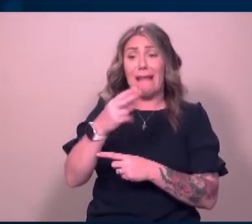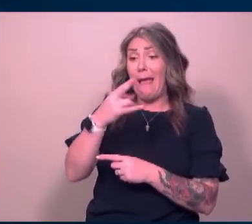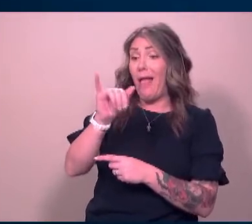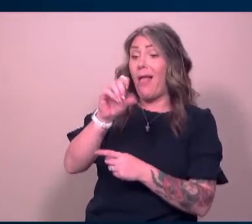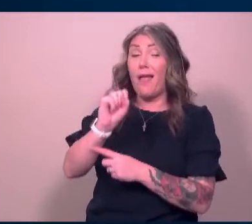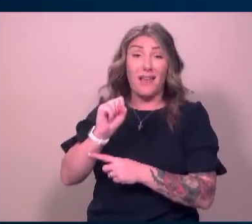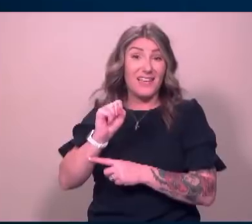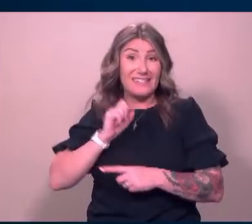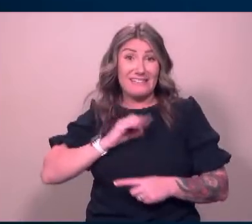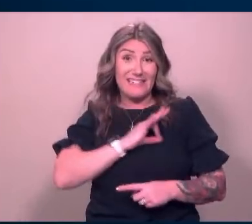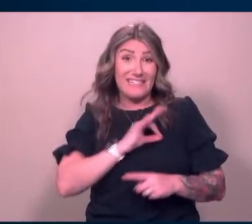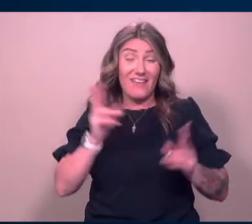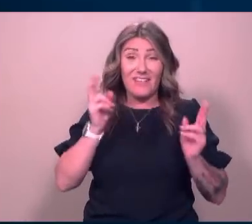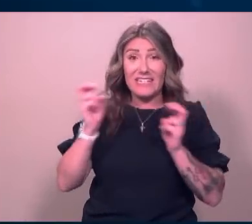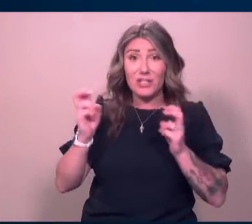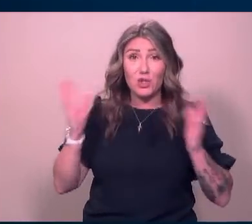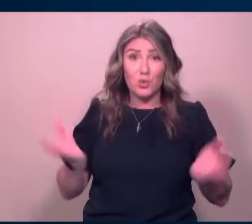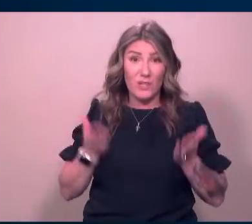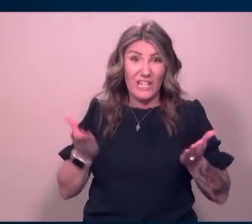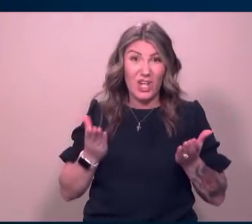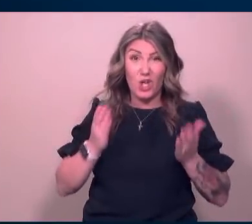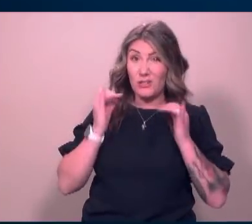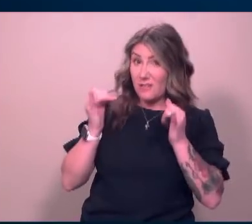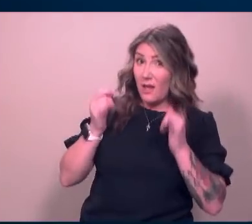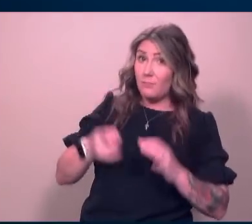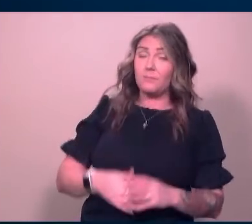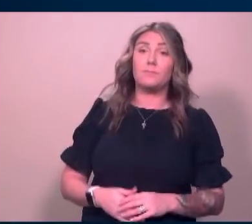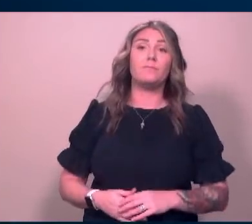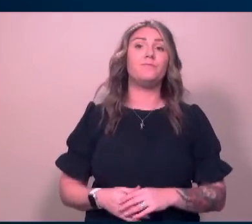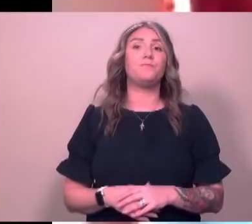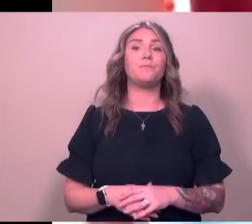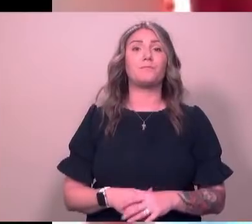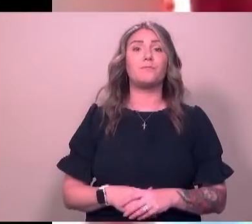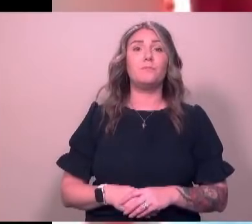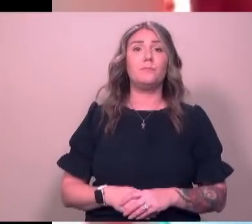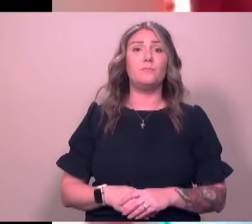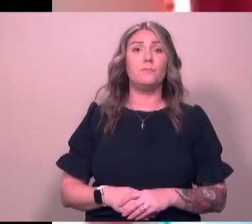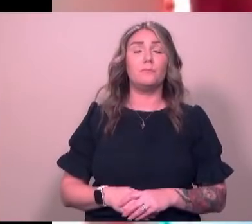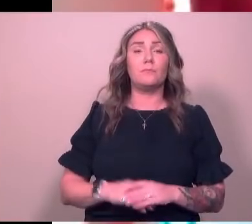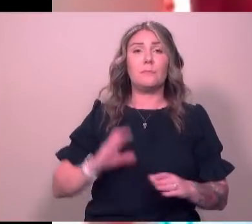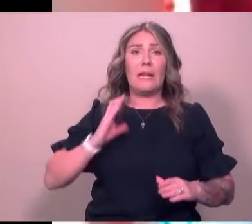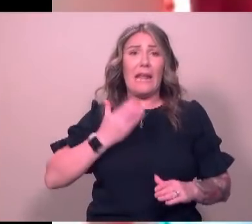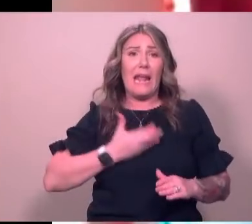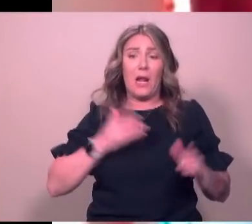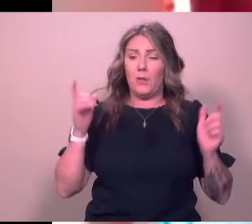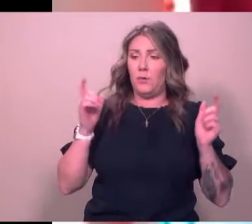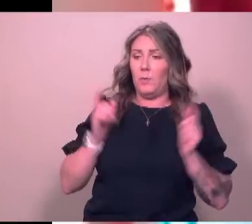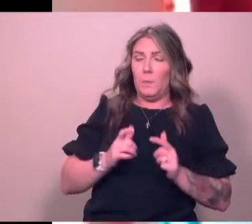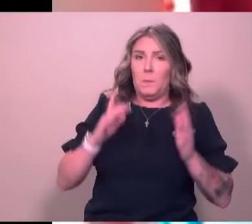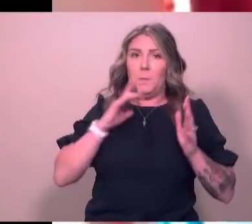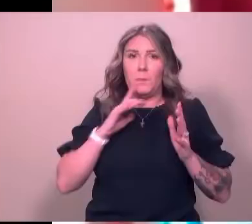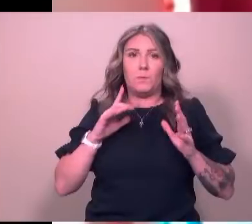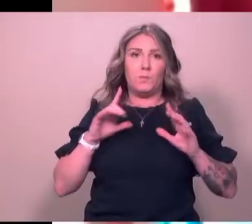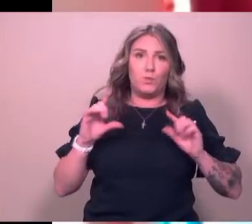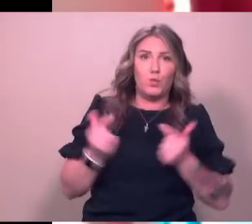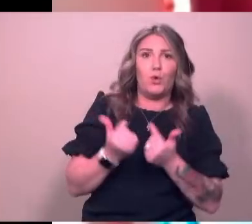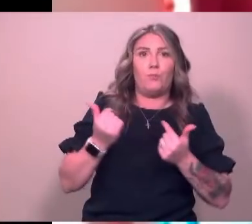that we're talking about here in the Metroplex? Right. So, our poll is much less than everyone else.